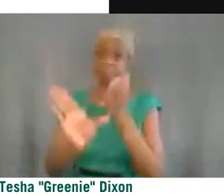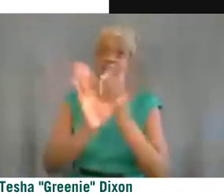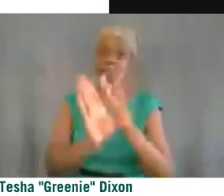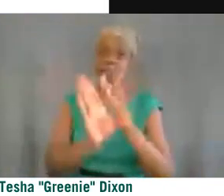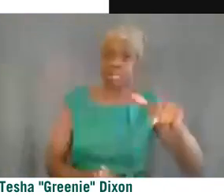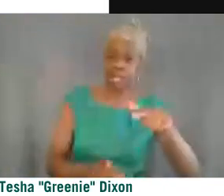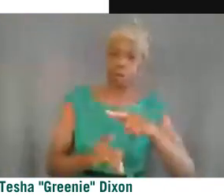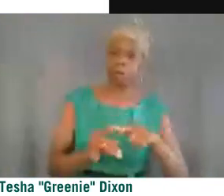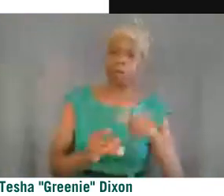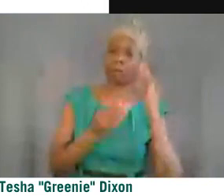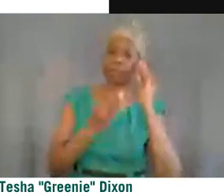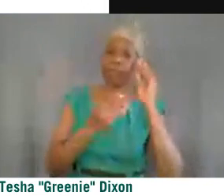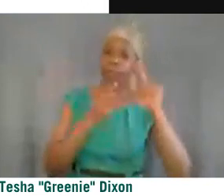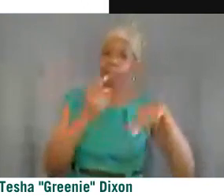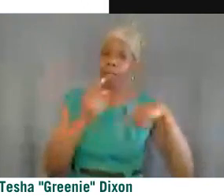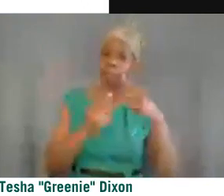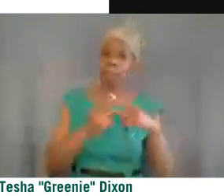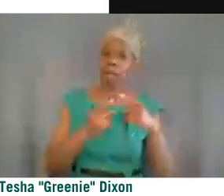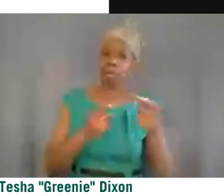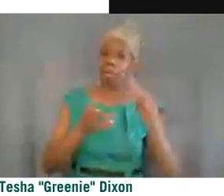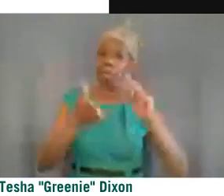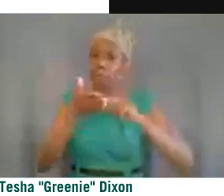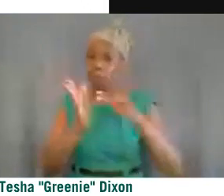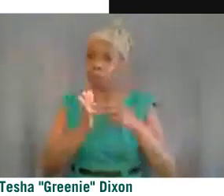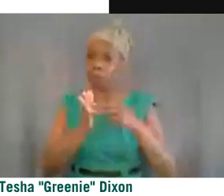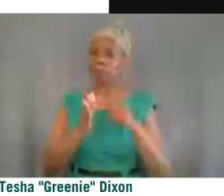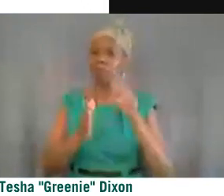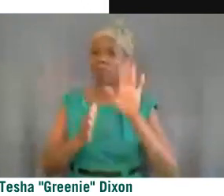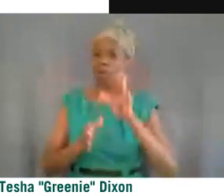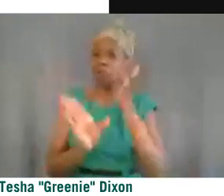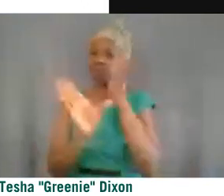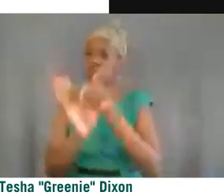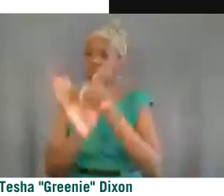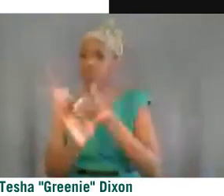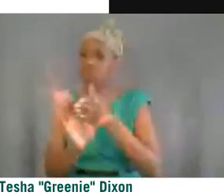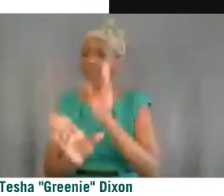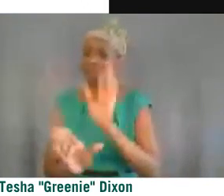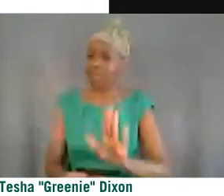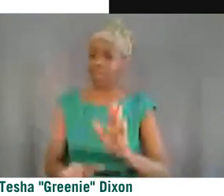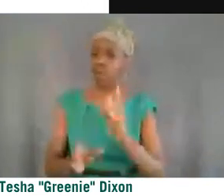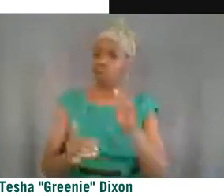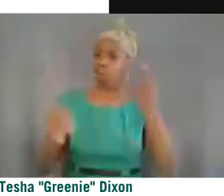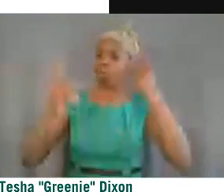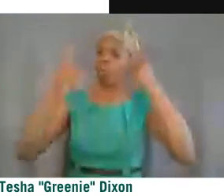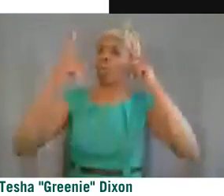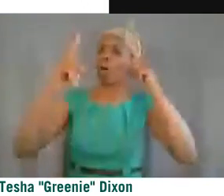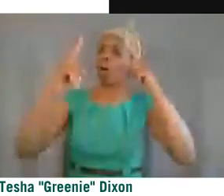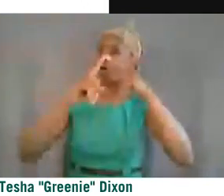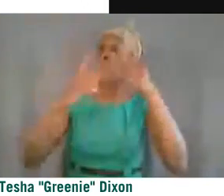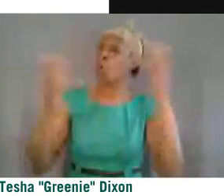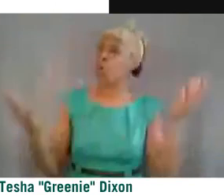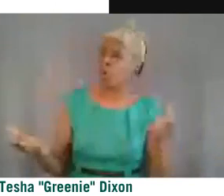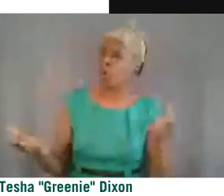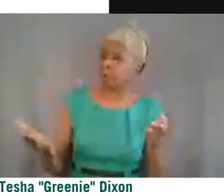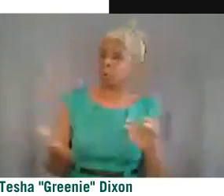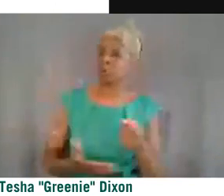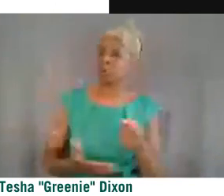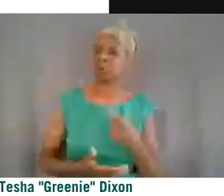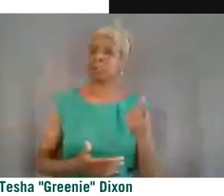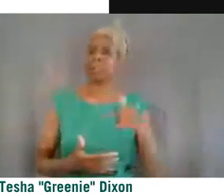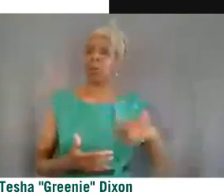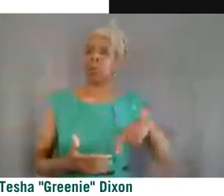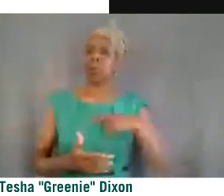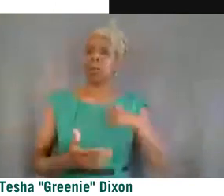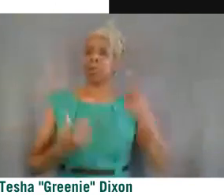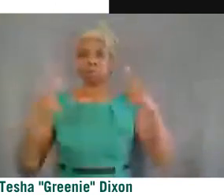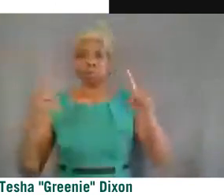thinking about the purpose of those interventions and what they're actually achieving. So is it something that's achieving